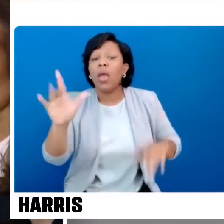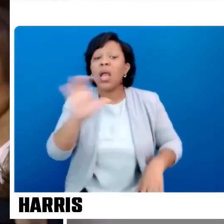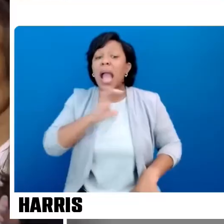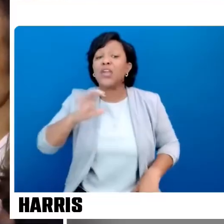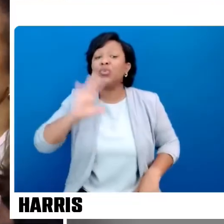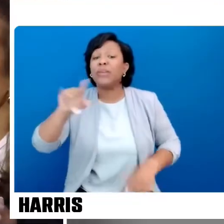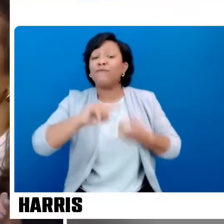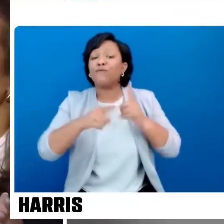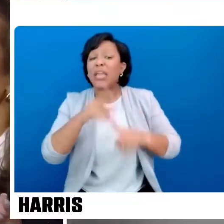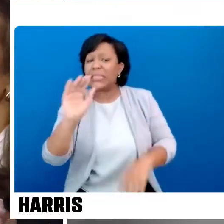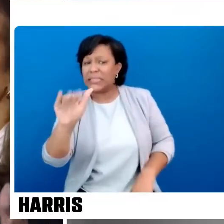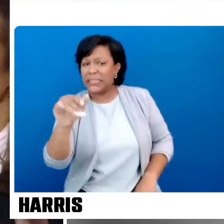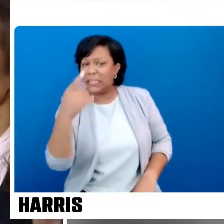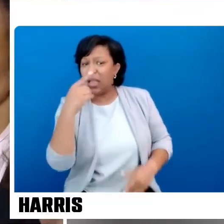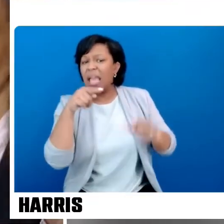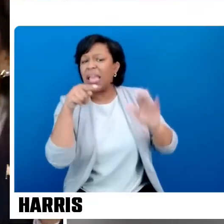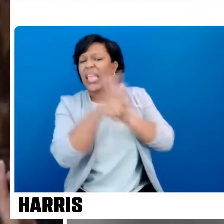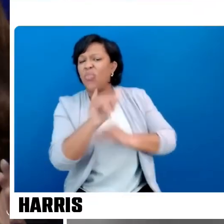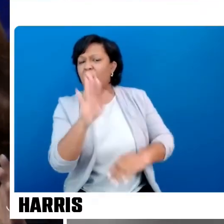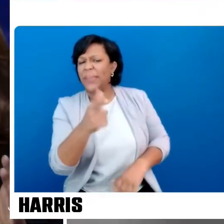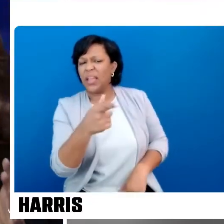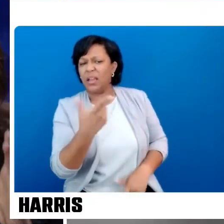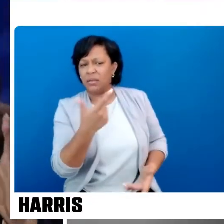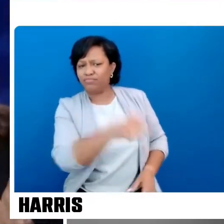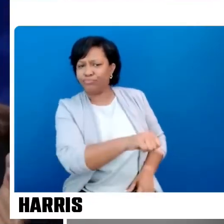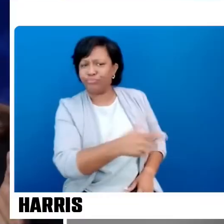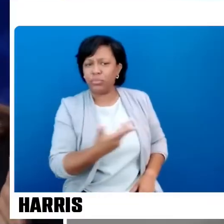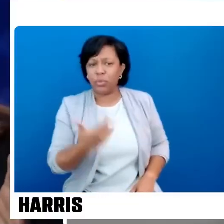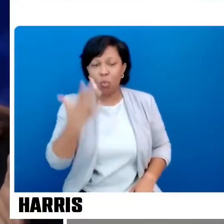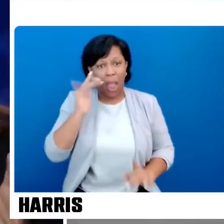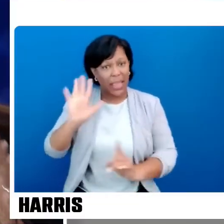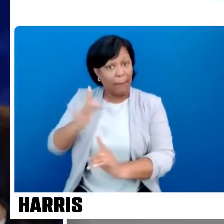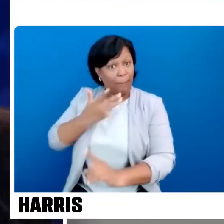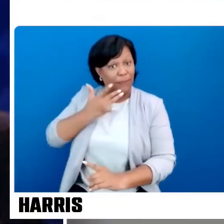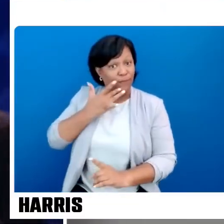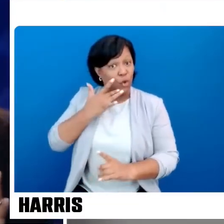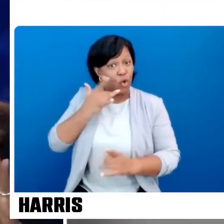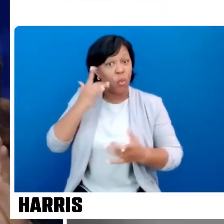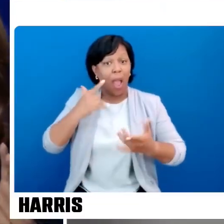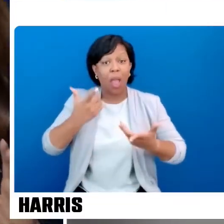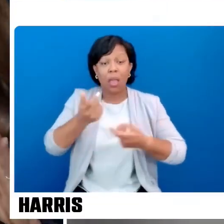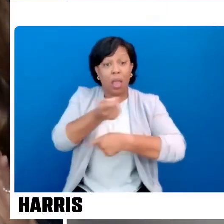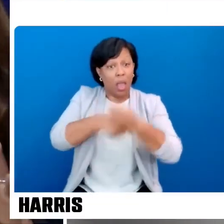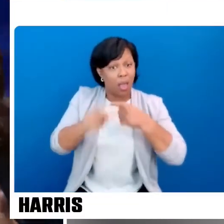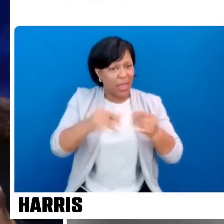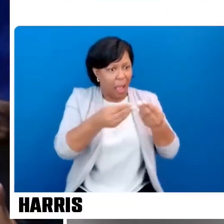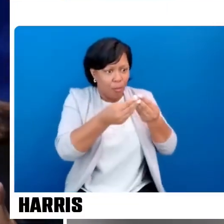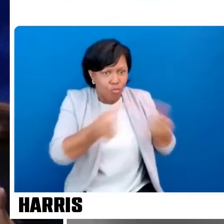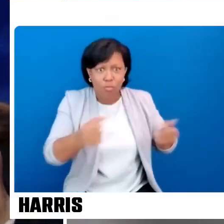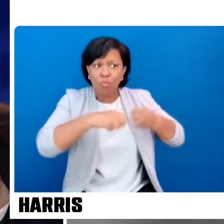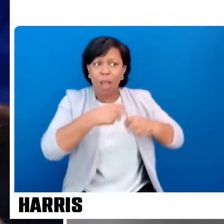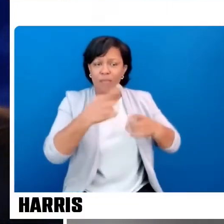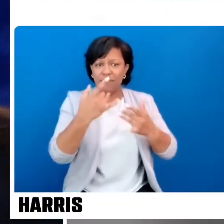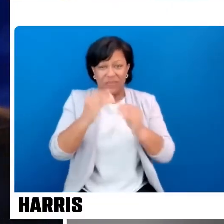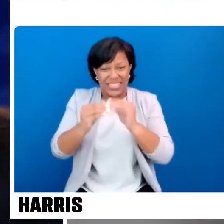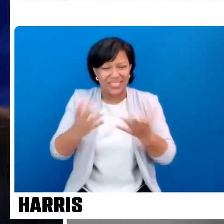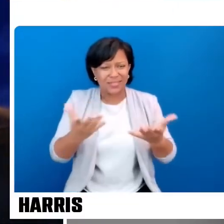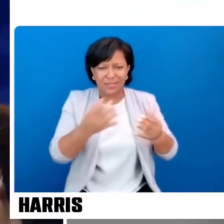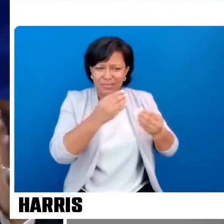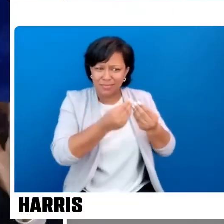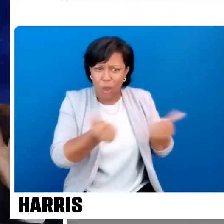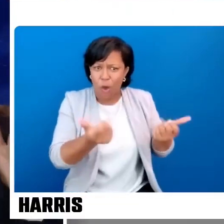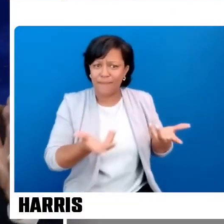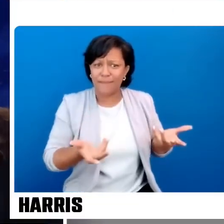he'd prefer to run on a problem instead of fixing a problem. And understand, this comes at a